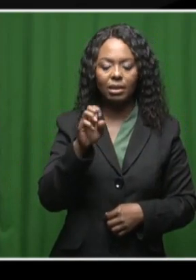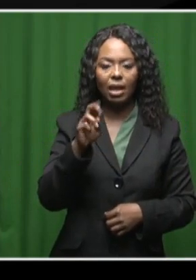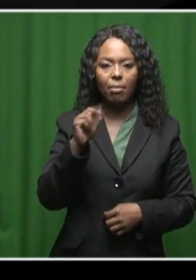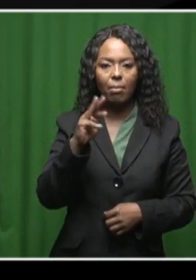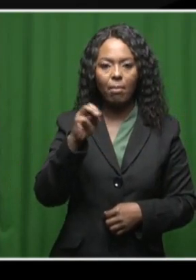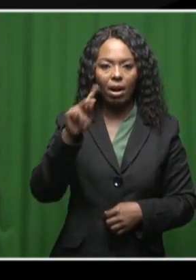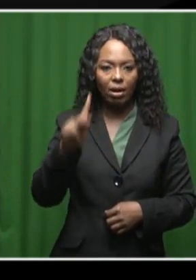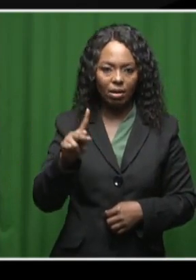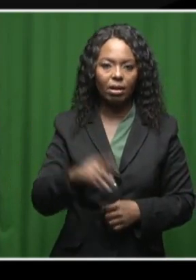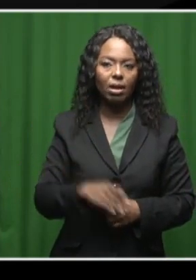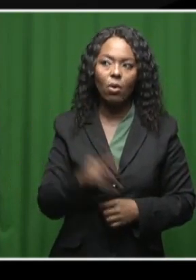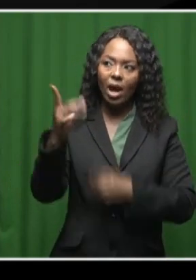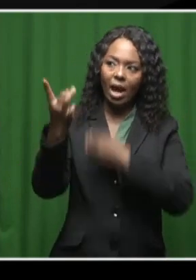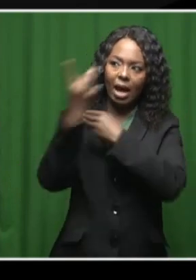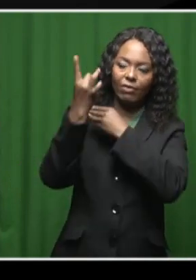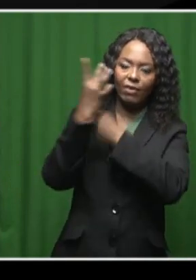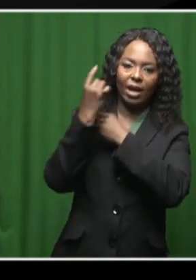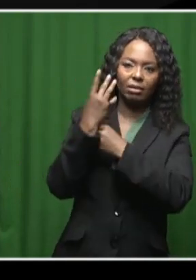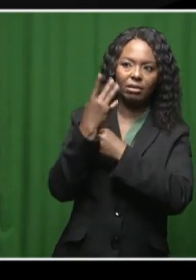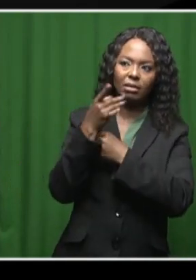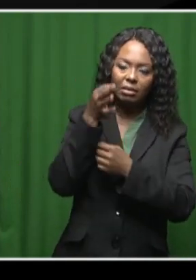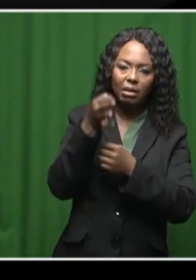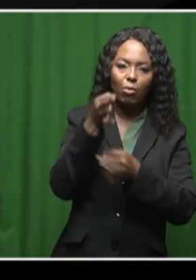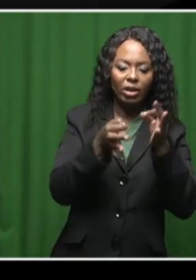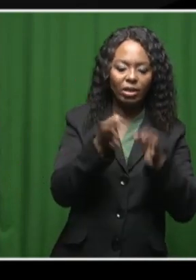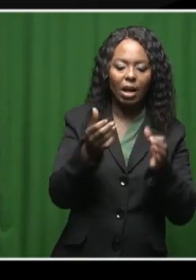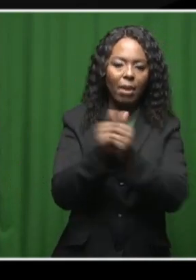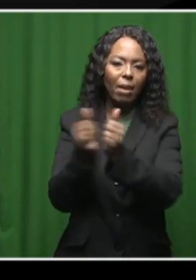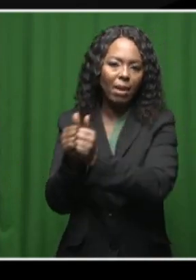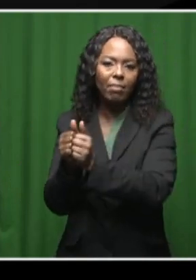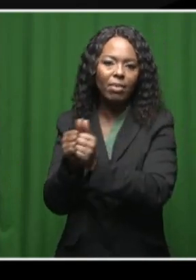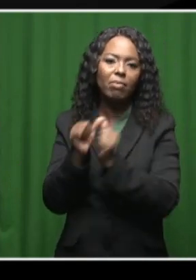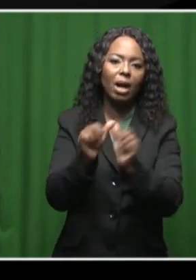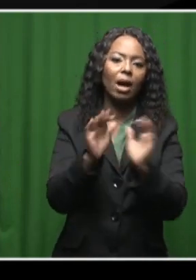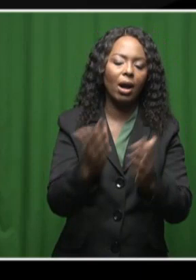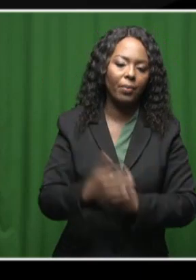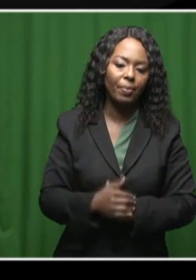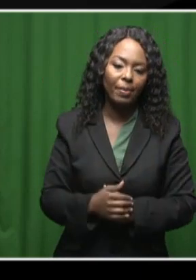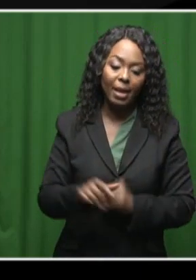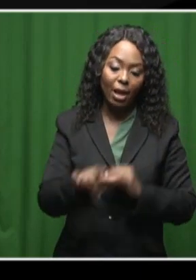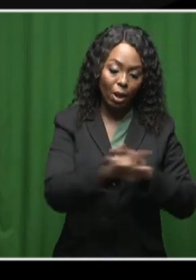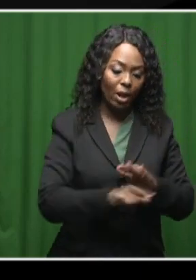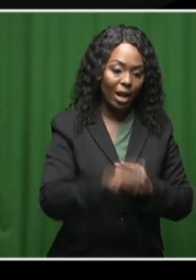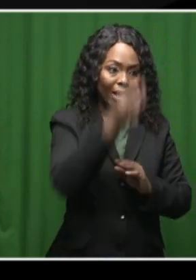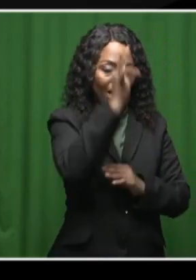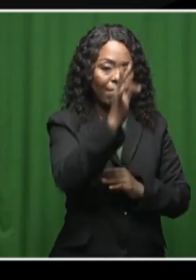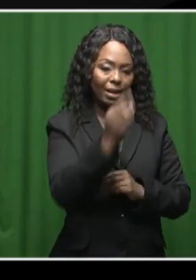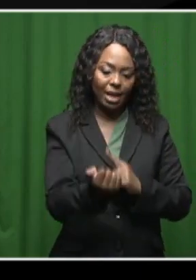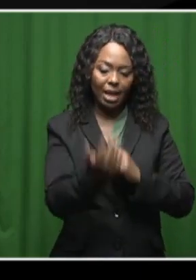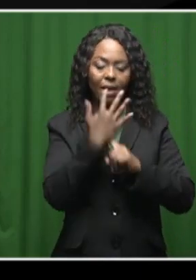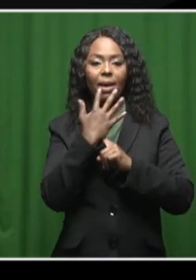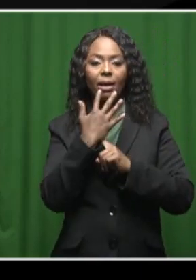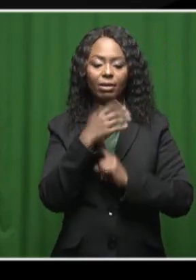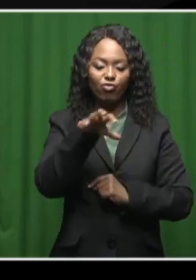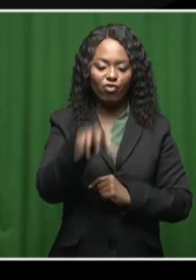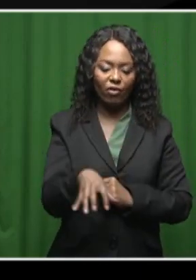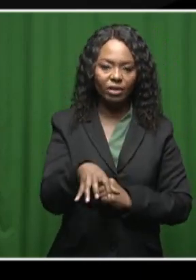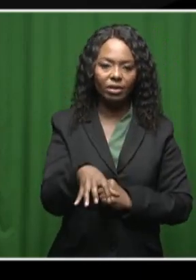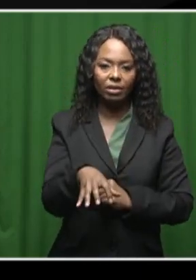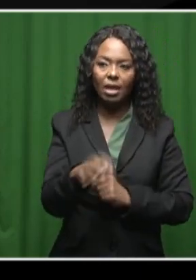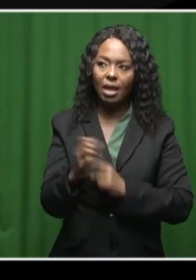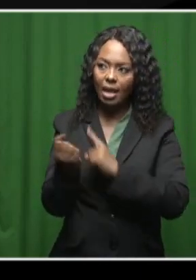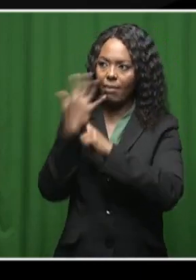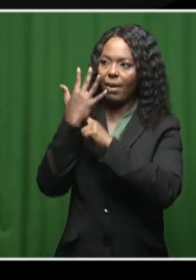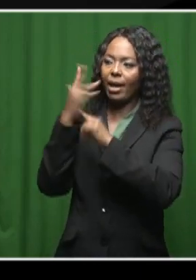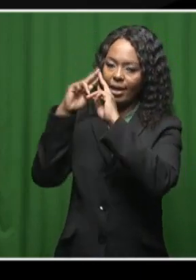we are going through now at local government. It's likely to affect provinces and it's likely to affect